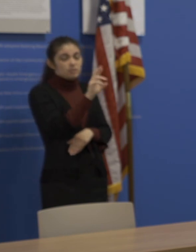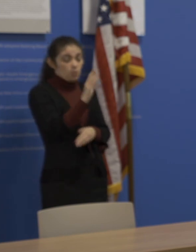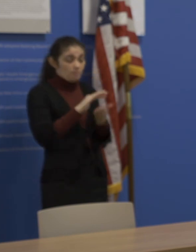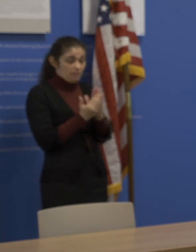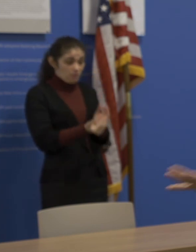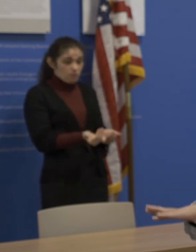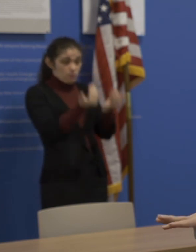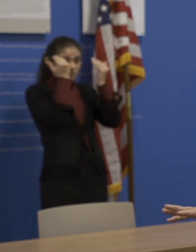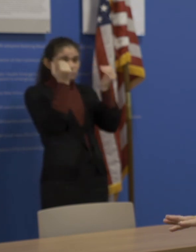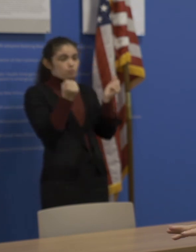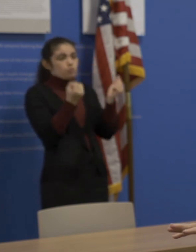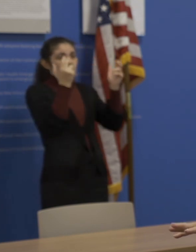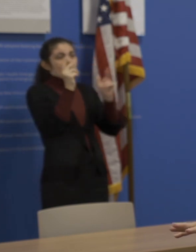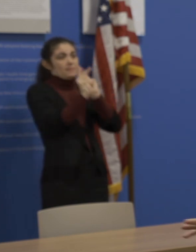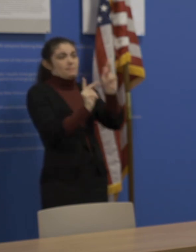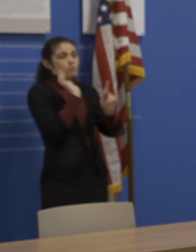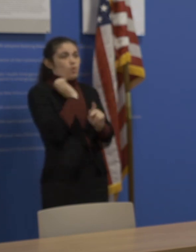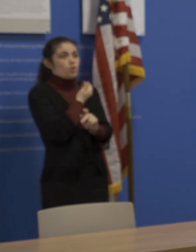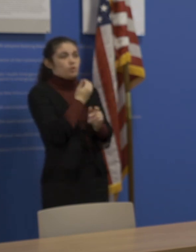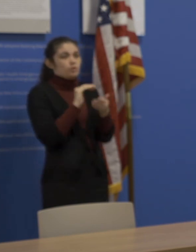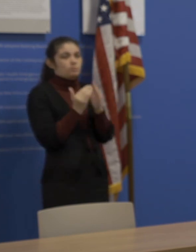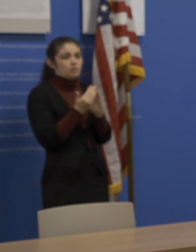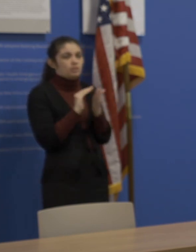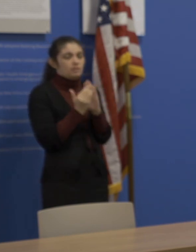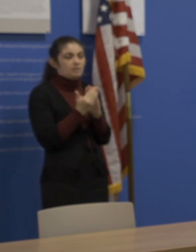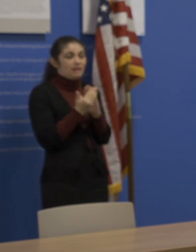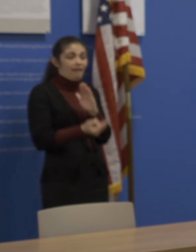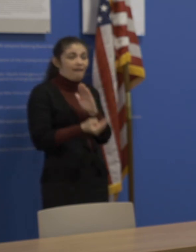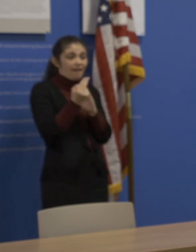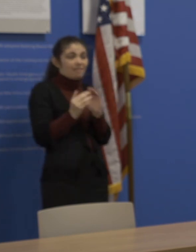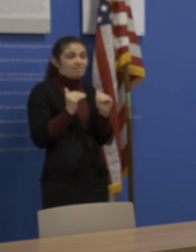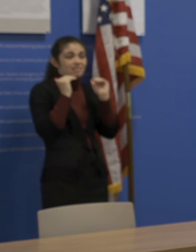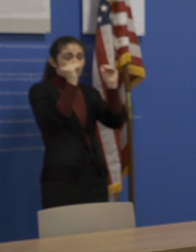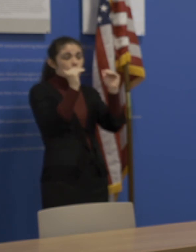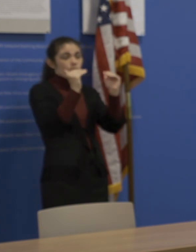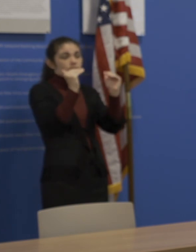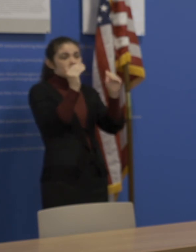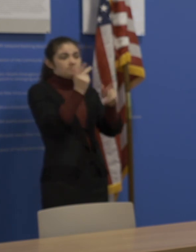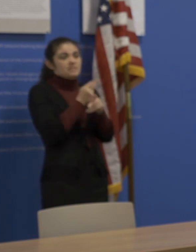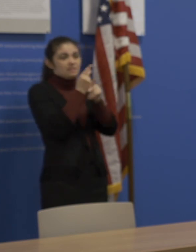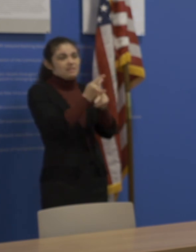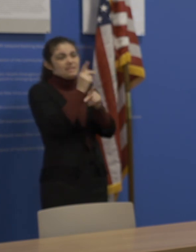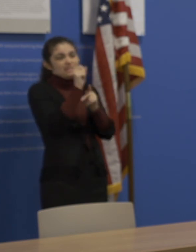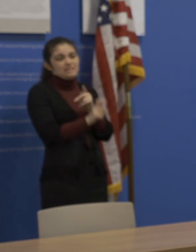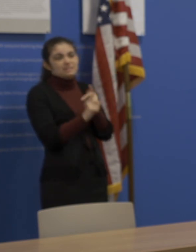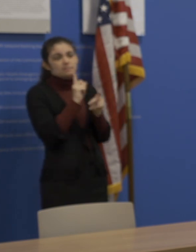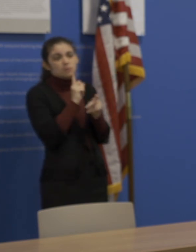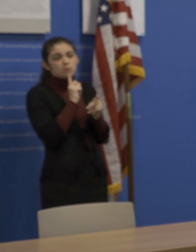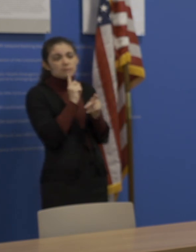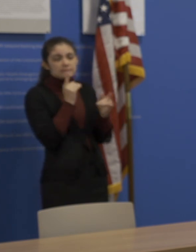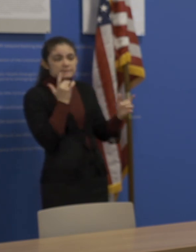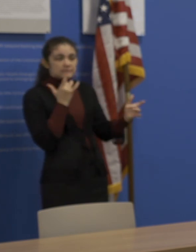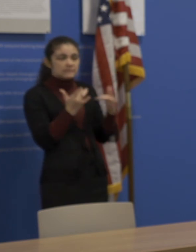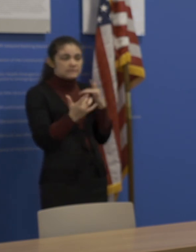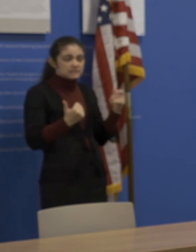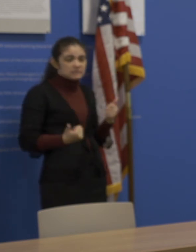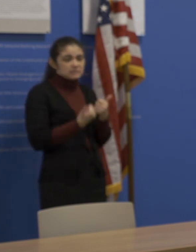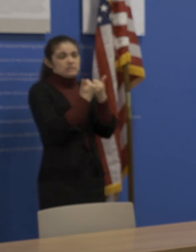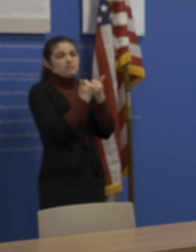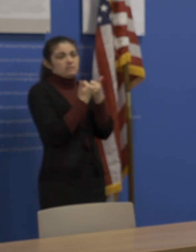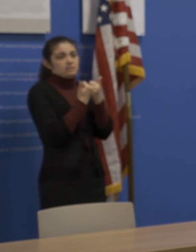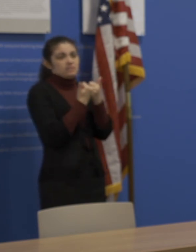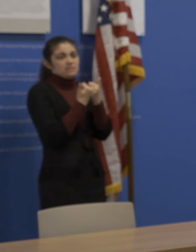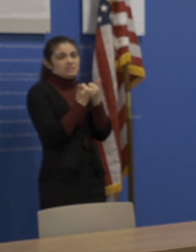overwhelm too many people in our community and they may need high-level care, and we will have to make very difficult decisions that you see coming out of